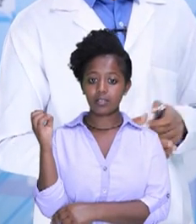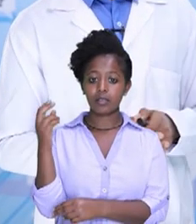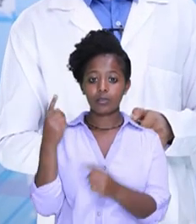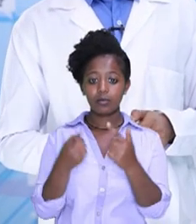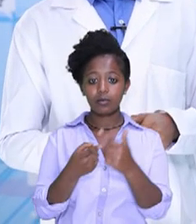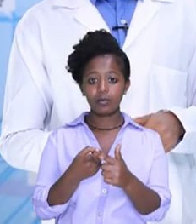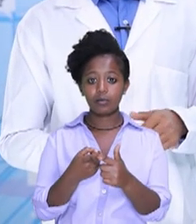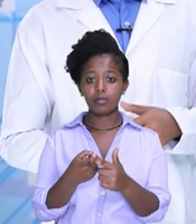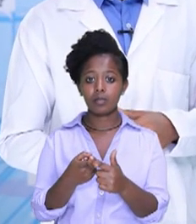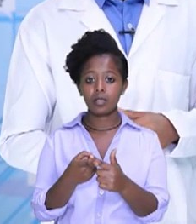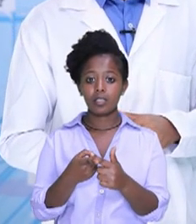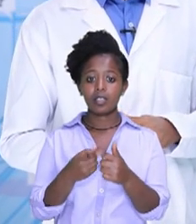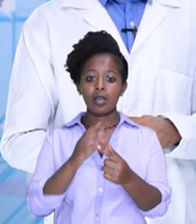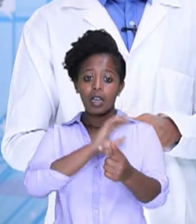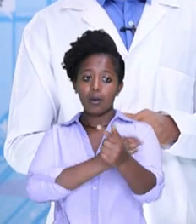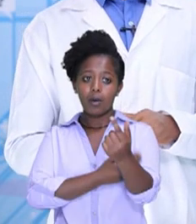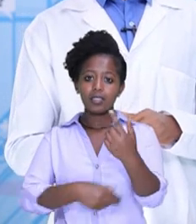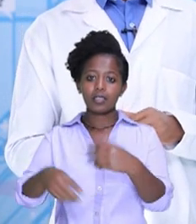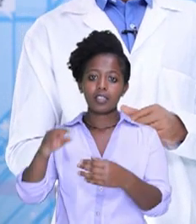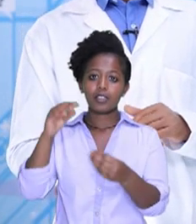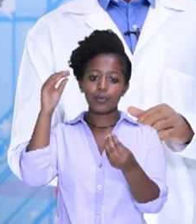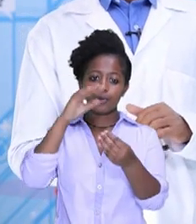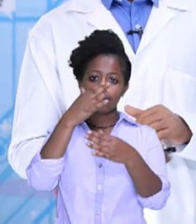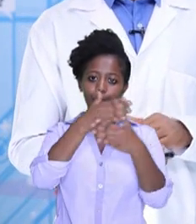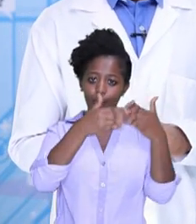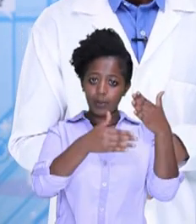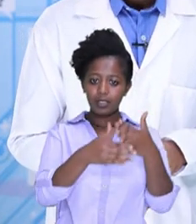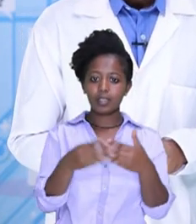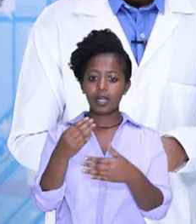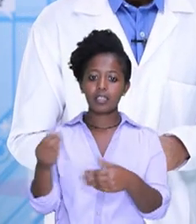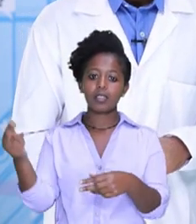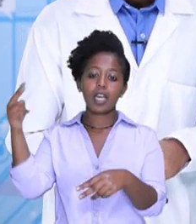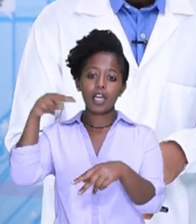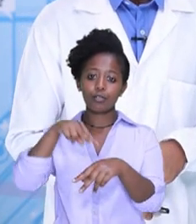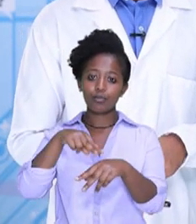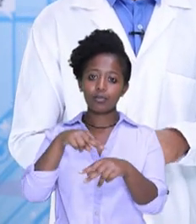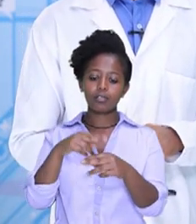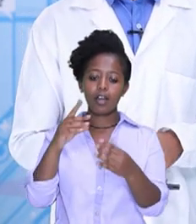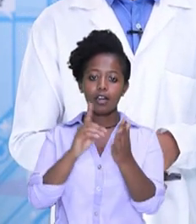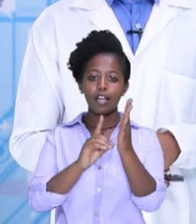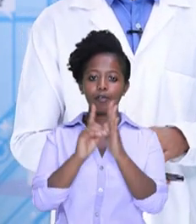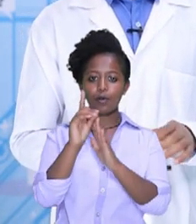2. Capacity building and institutional development.